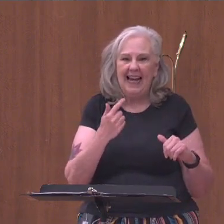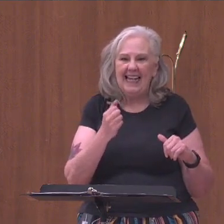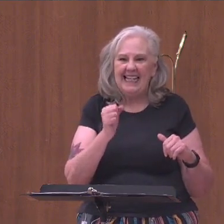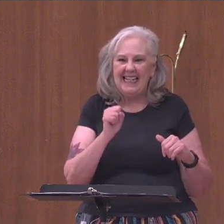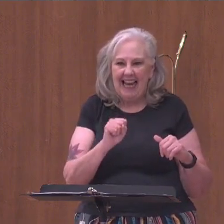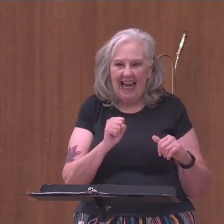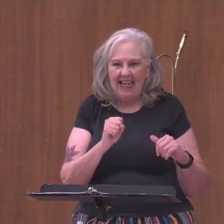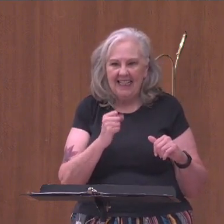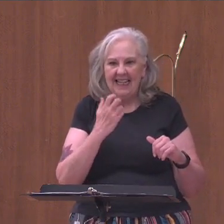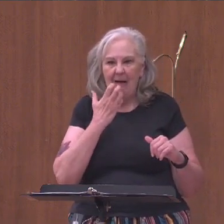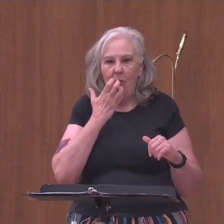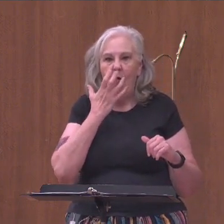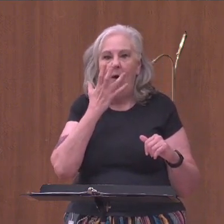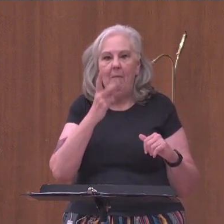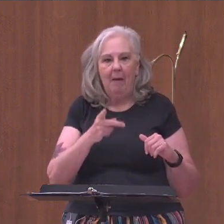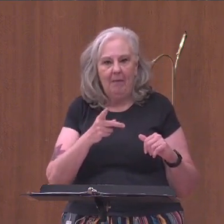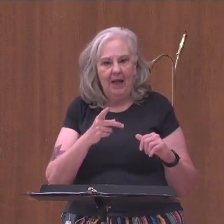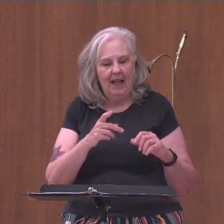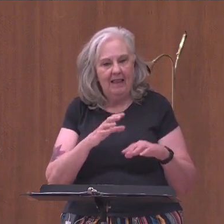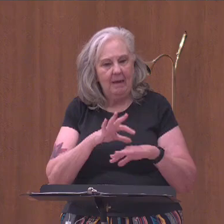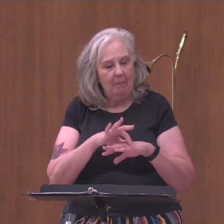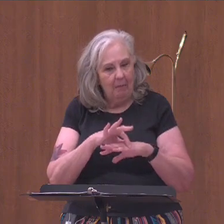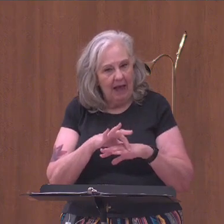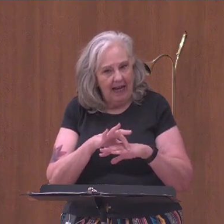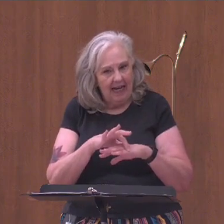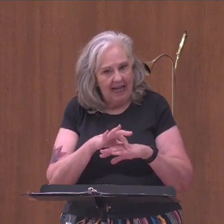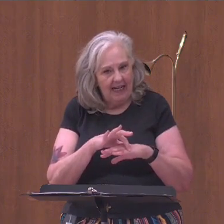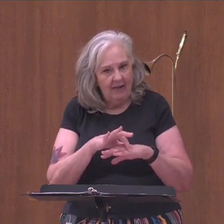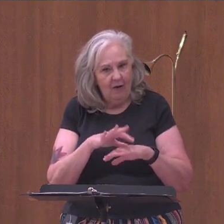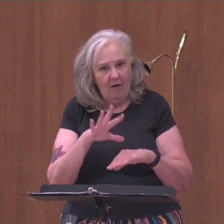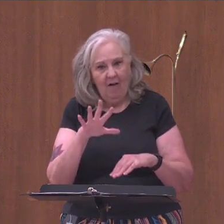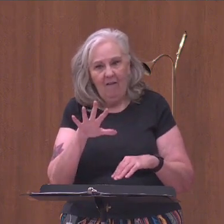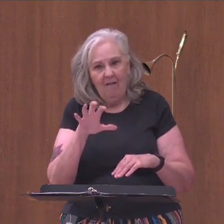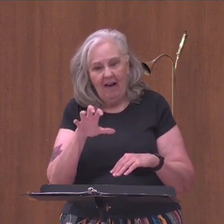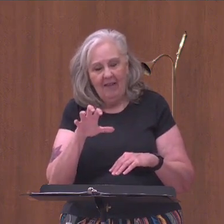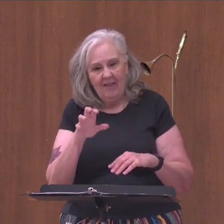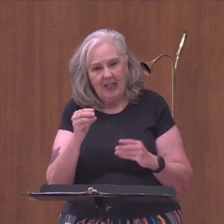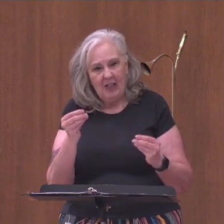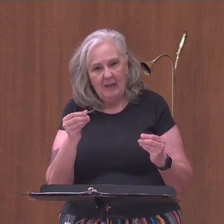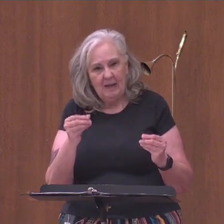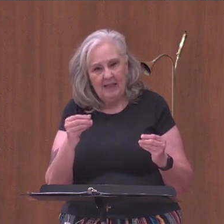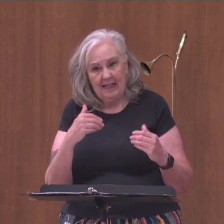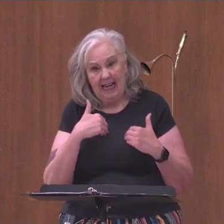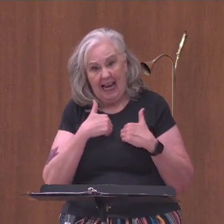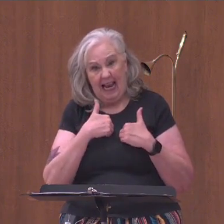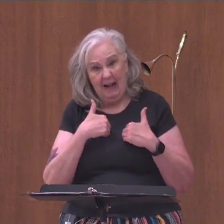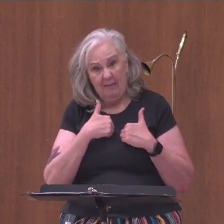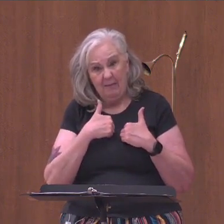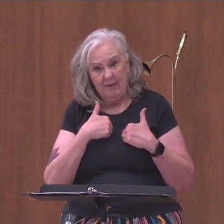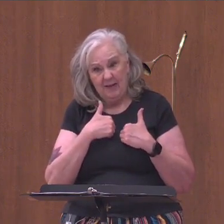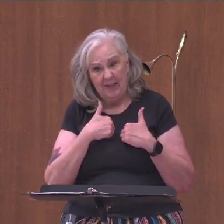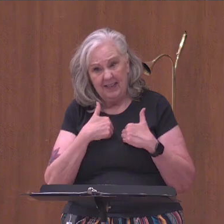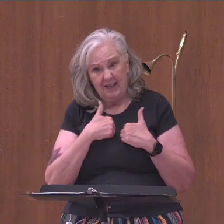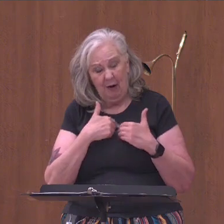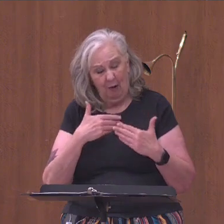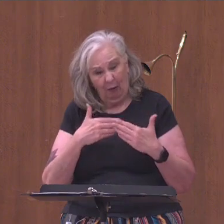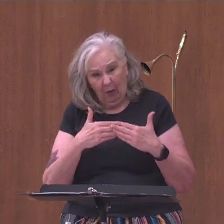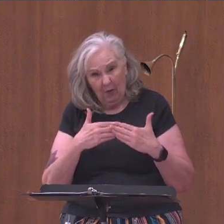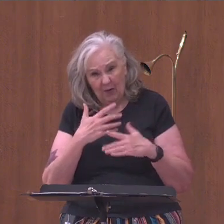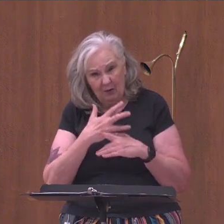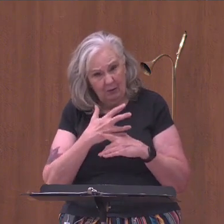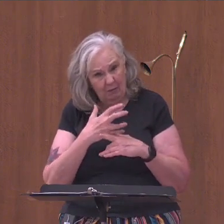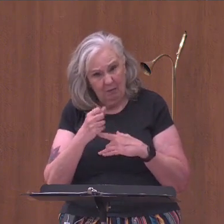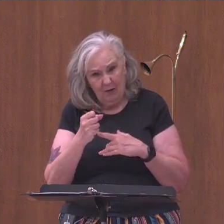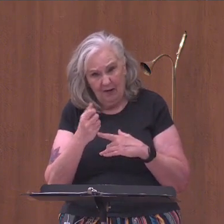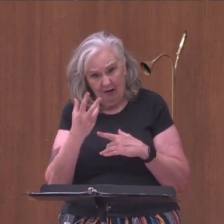up the planet, or that 500 species of land animals are on the brink of extinction, or that